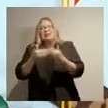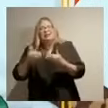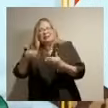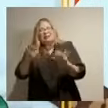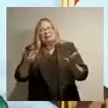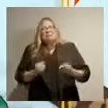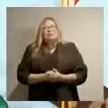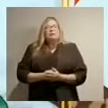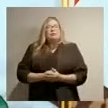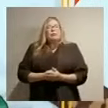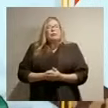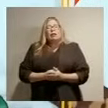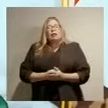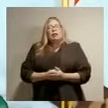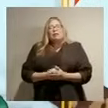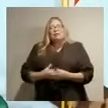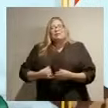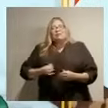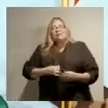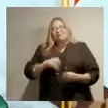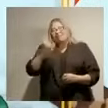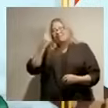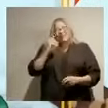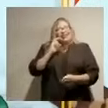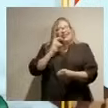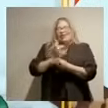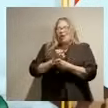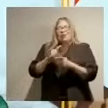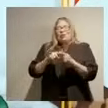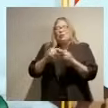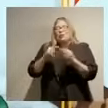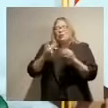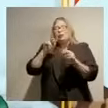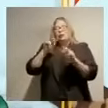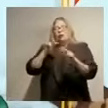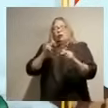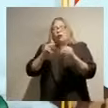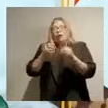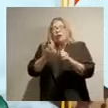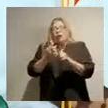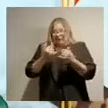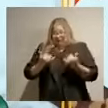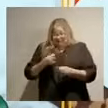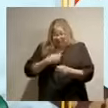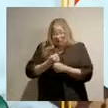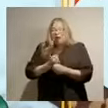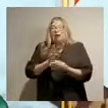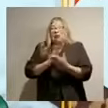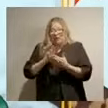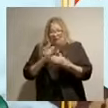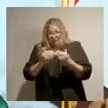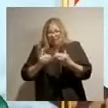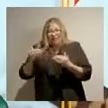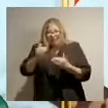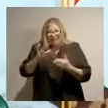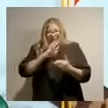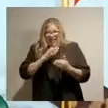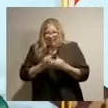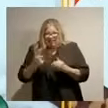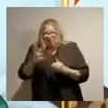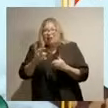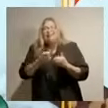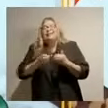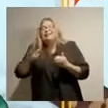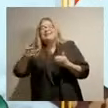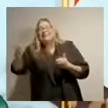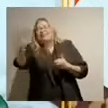it's hard to look beyond budget year plus one, as I noted earlier, because of so much volatility and uncertainty. But